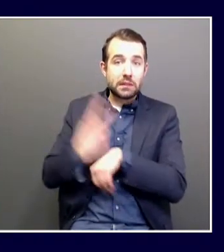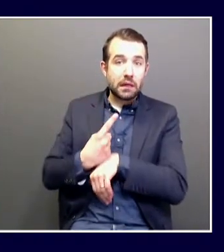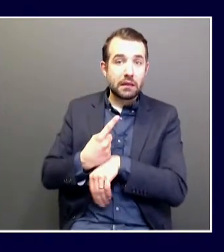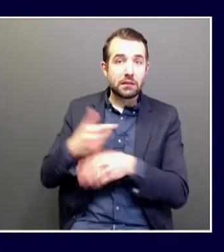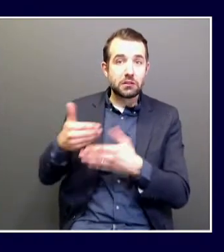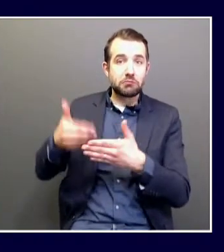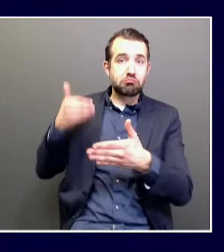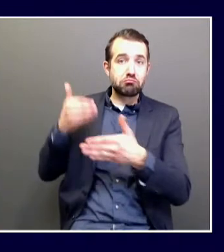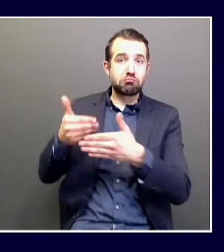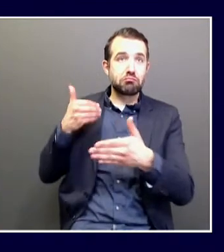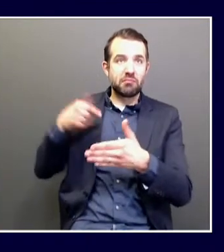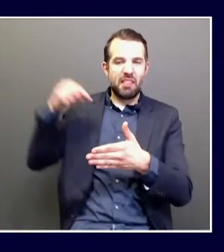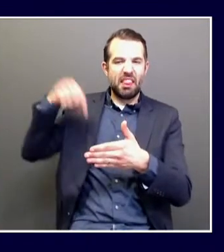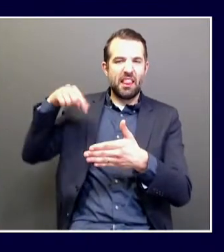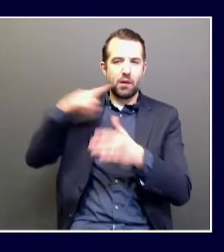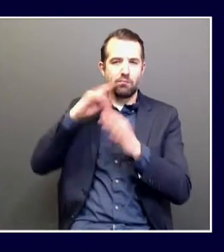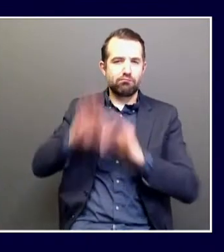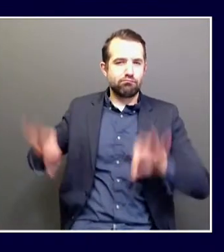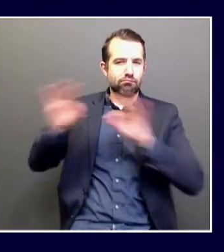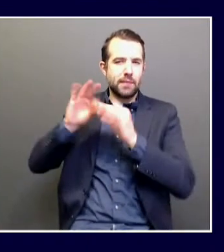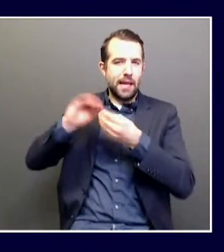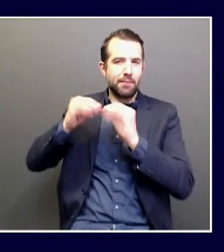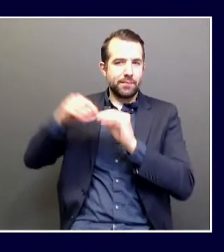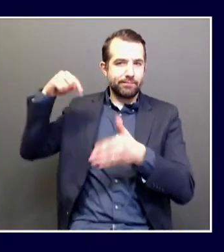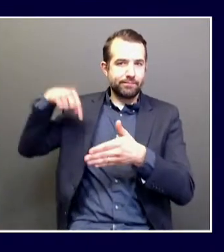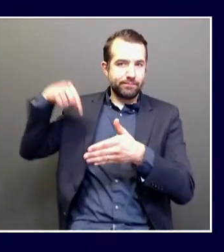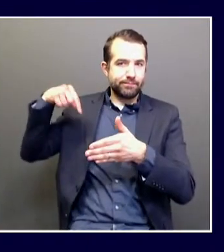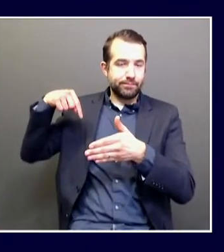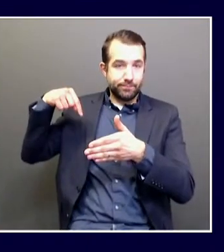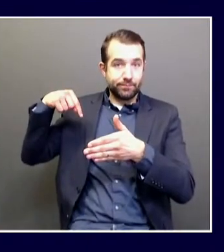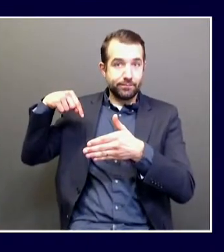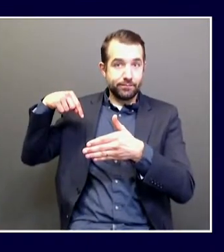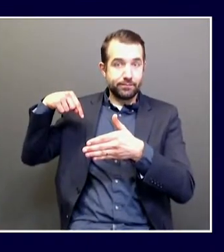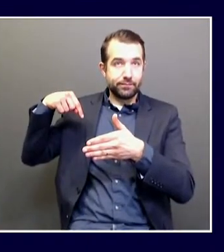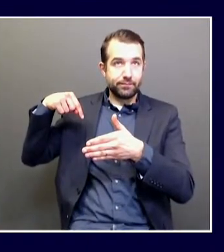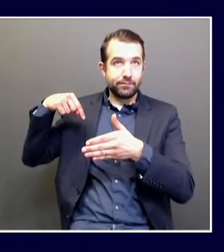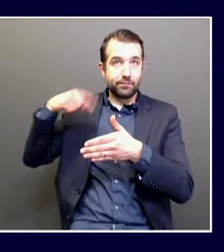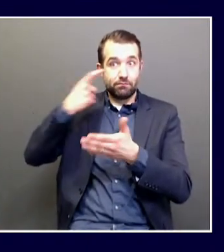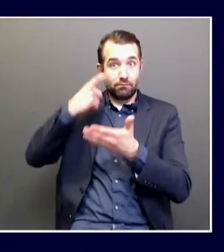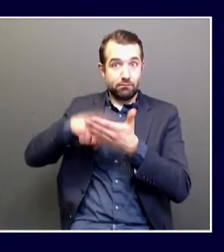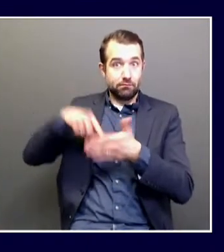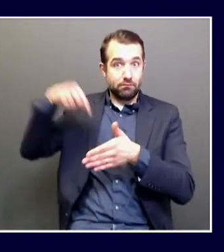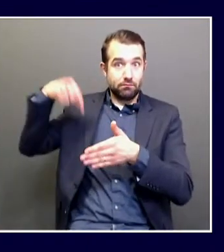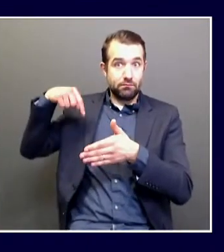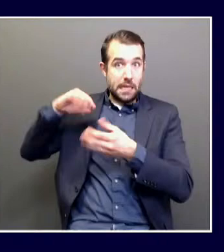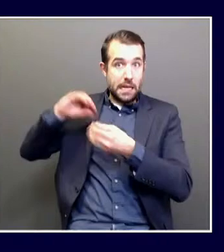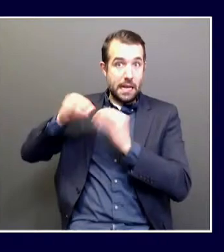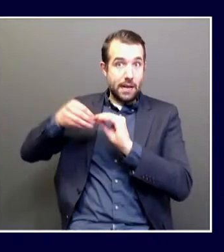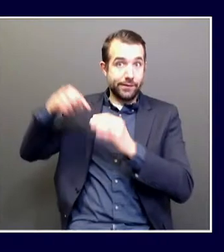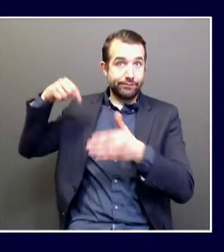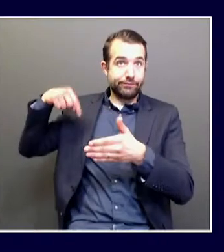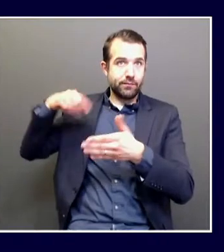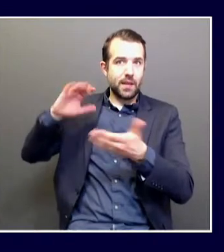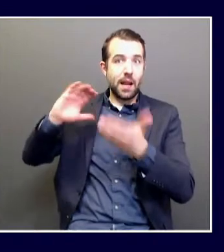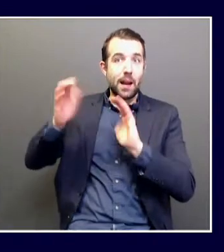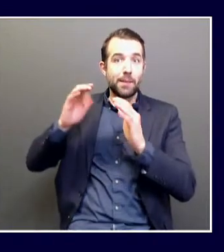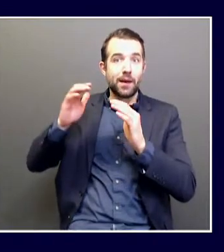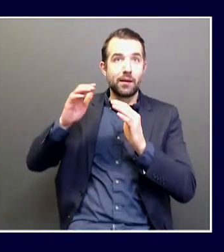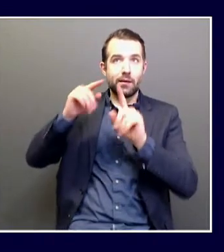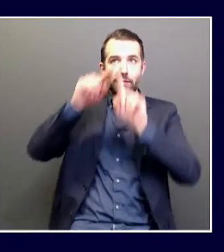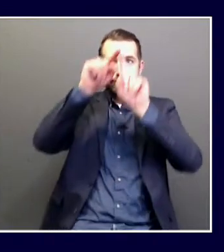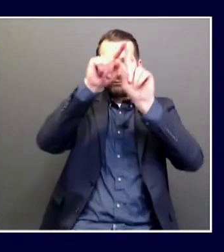that Y is so much bigger than X. The magnitude of change that's notable rather than the numbers themselves.